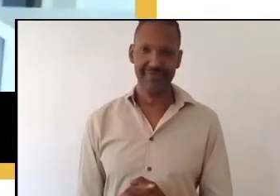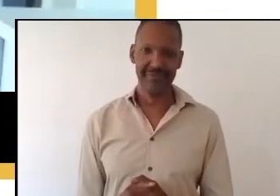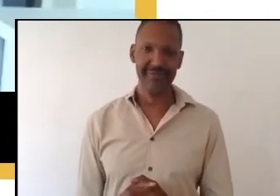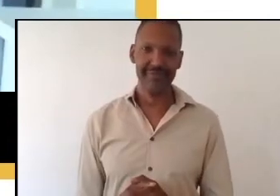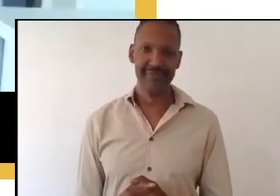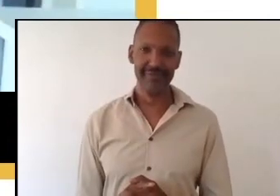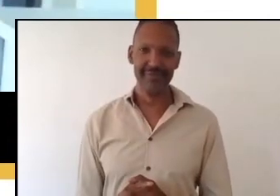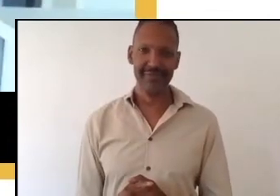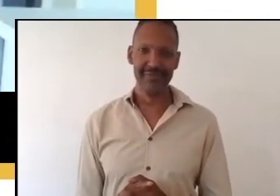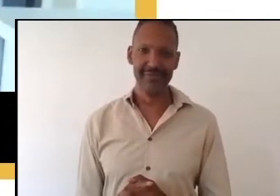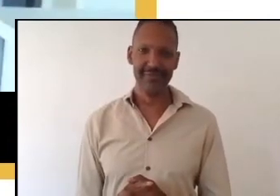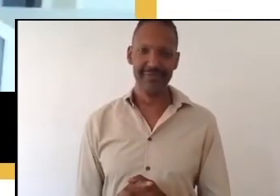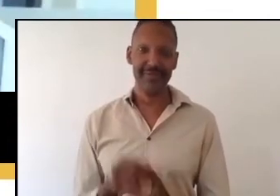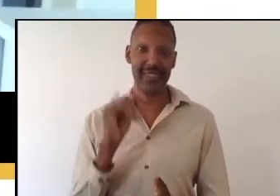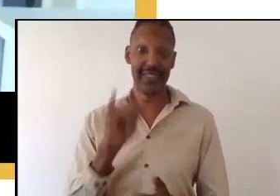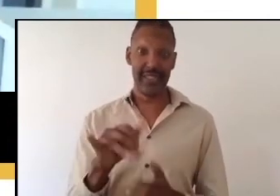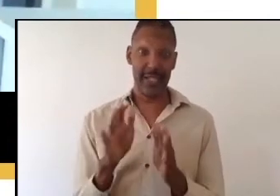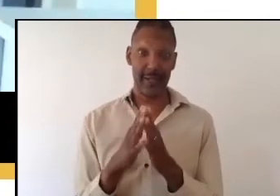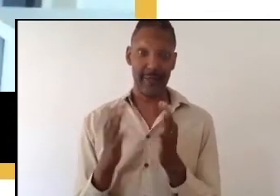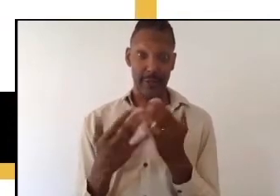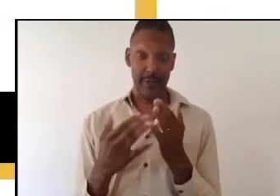the activities in the book.